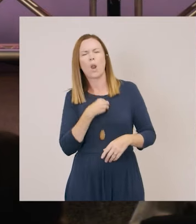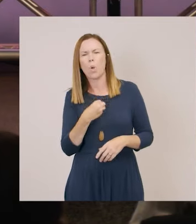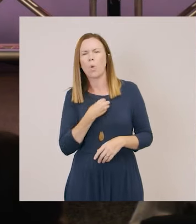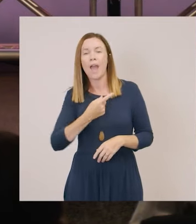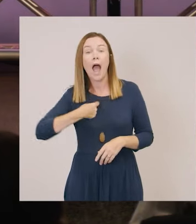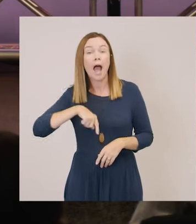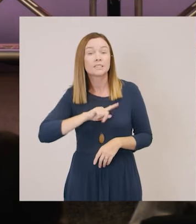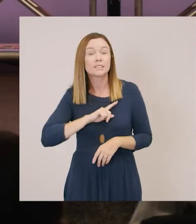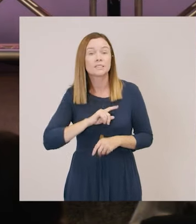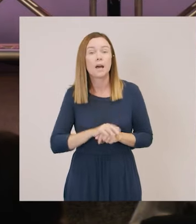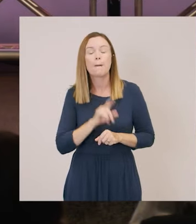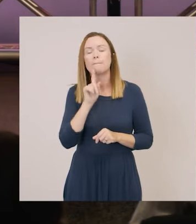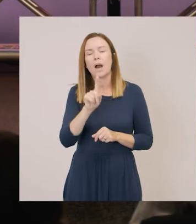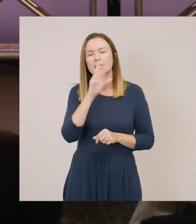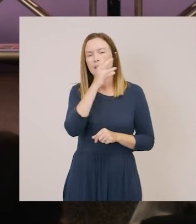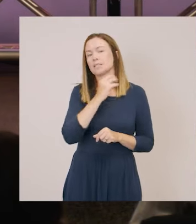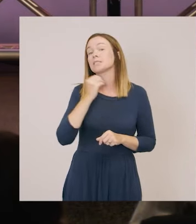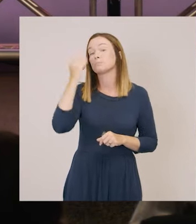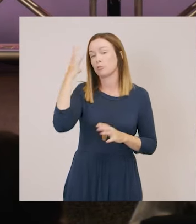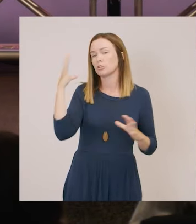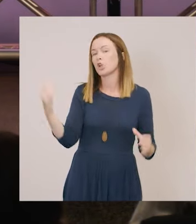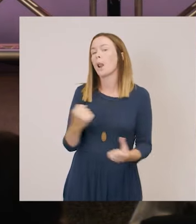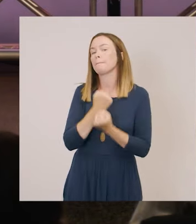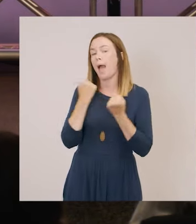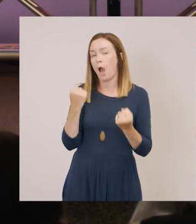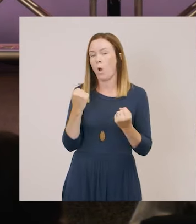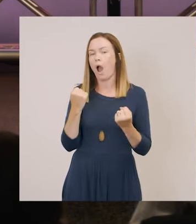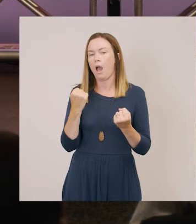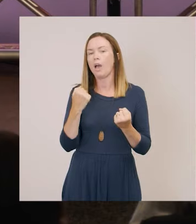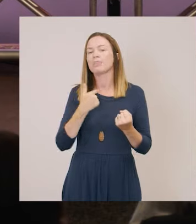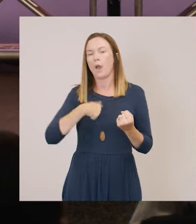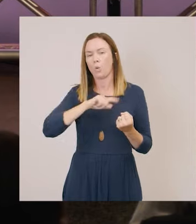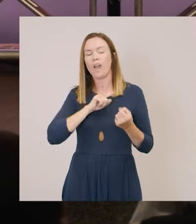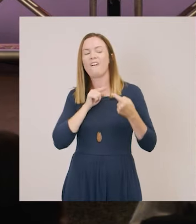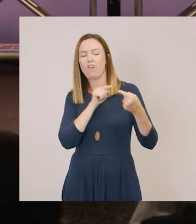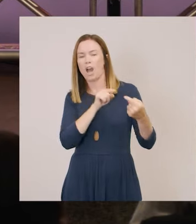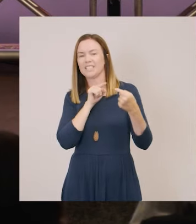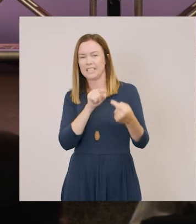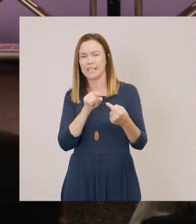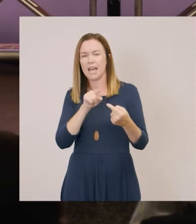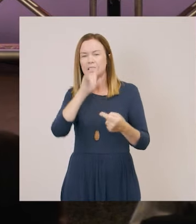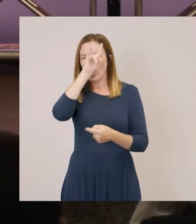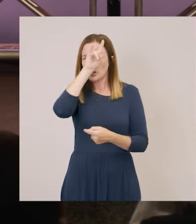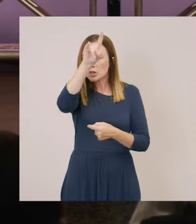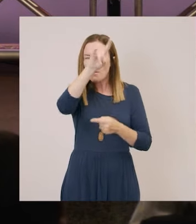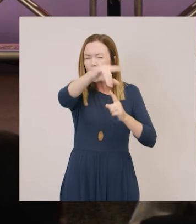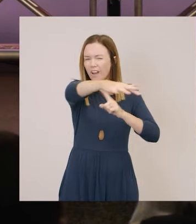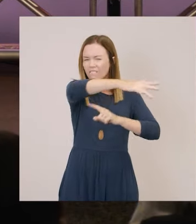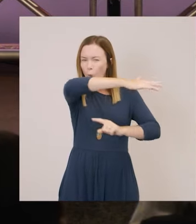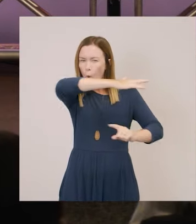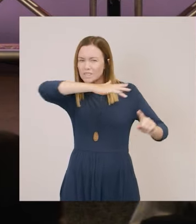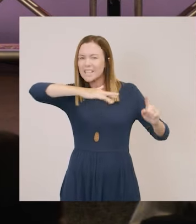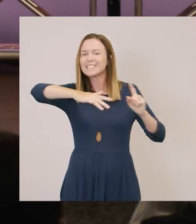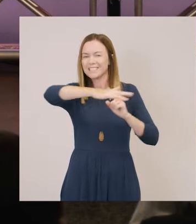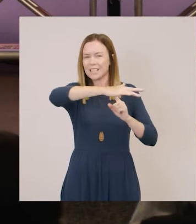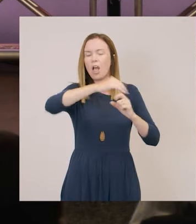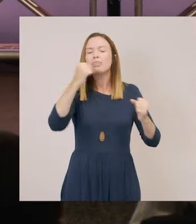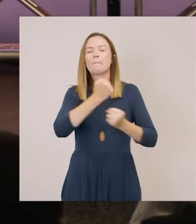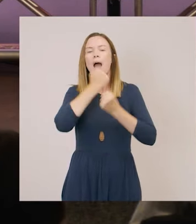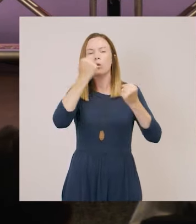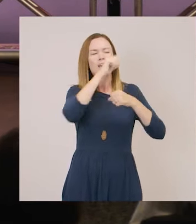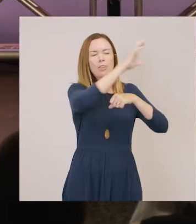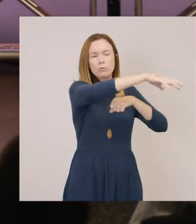But actually it's spiritual powers that we're fighting against. It's the demonic forces at play. It's the